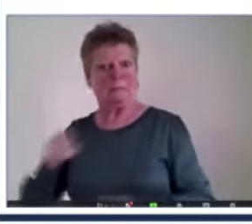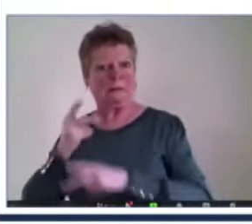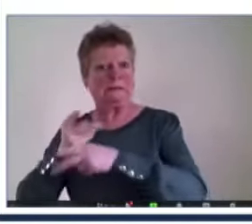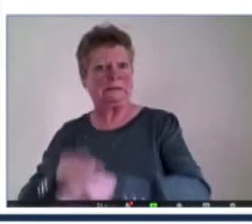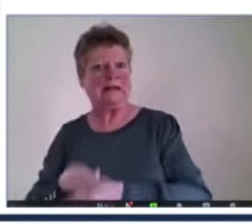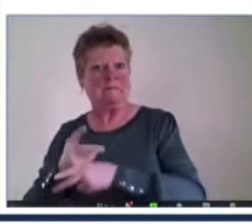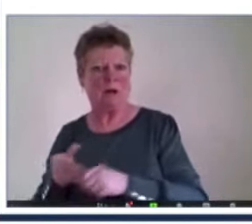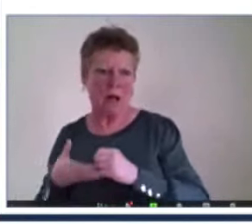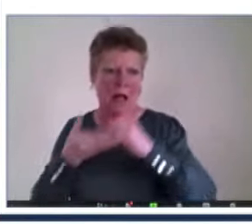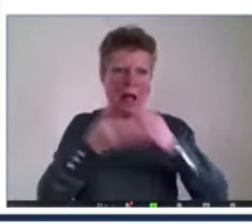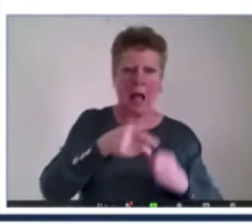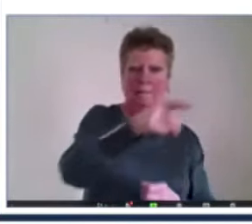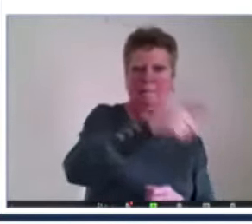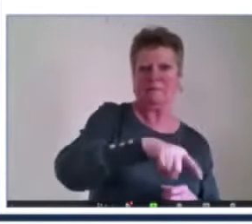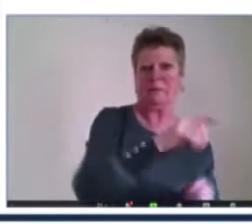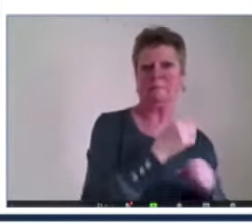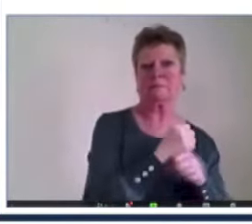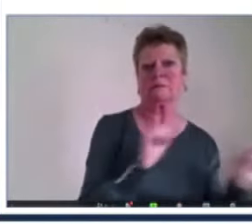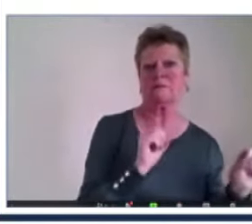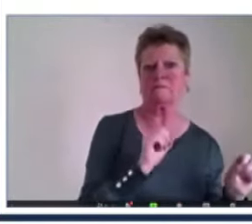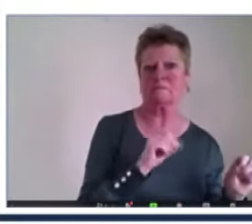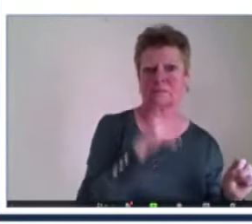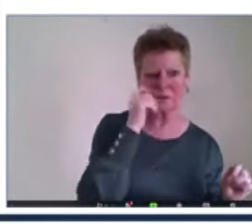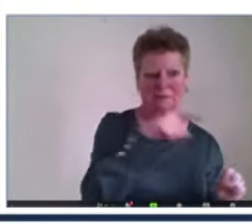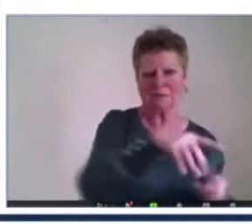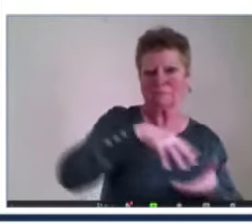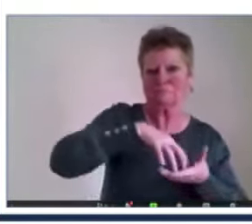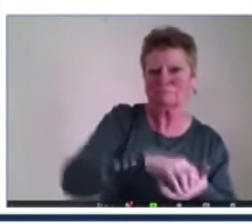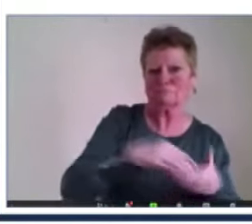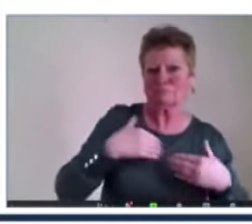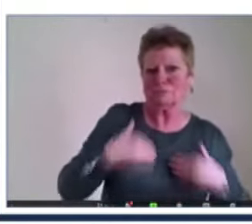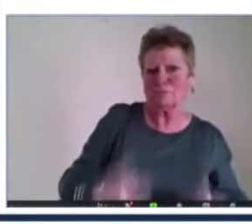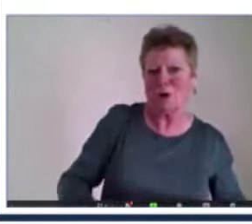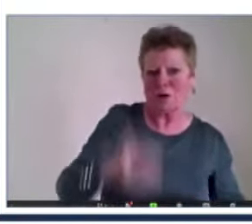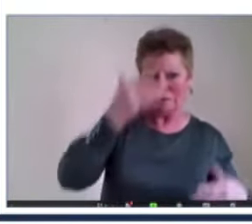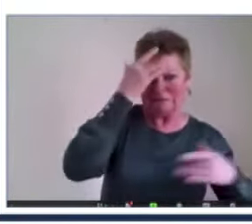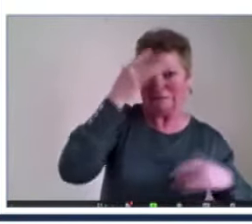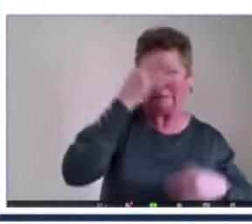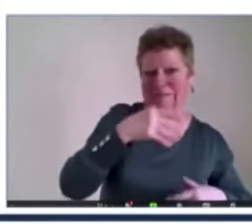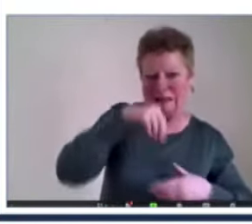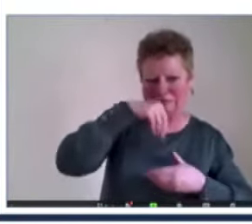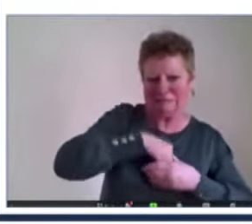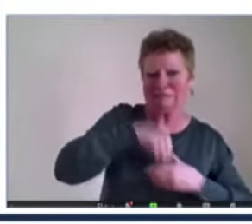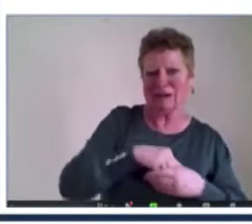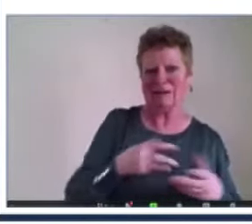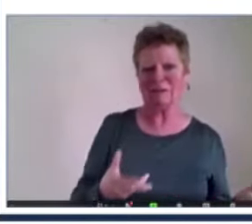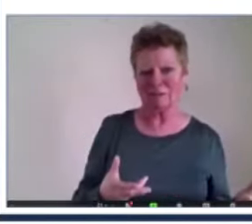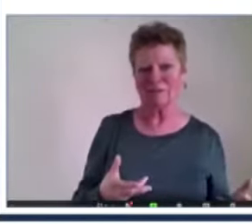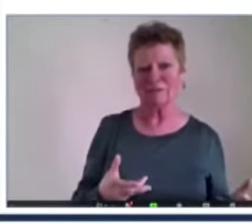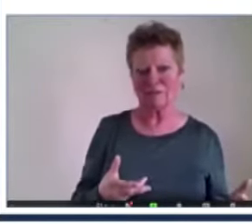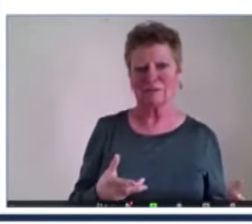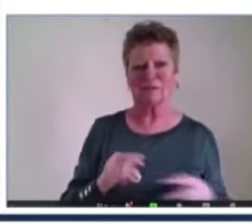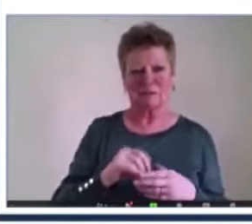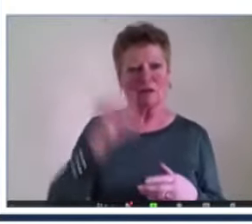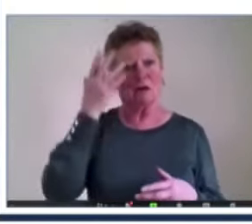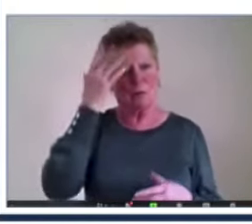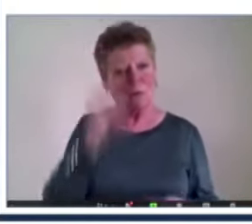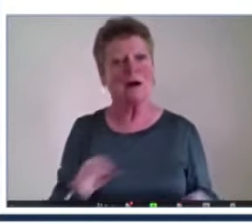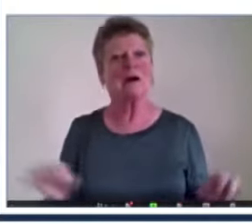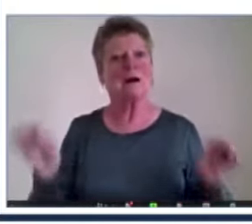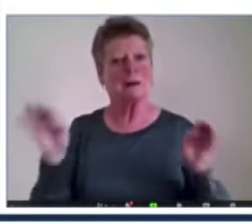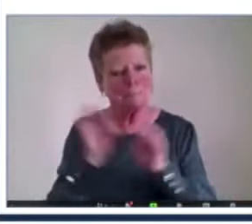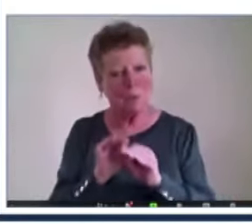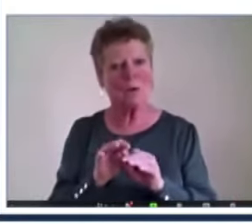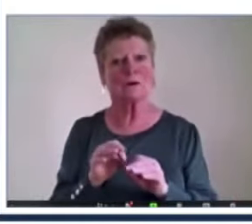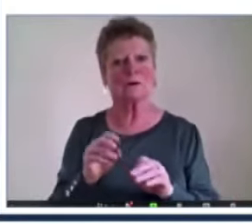to help them to remain safe. And right now, COVID has highlighted that need. And so that is why, a key reason why